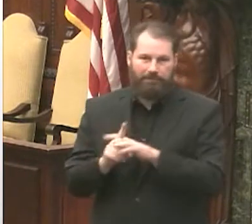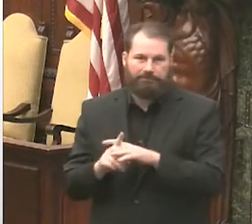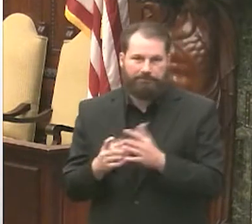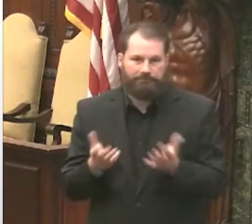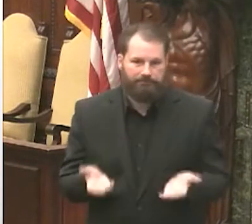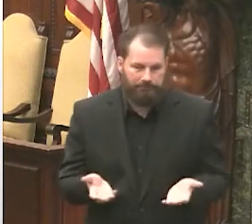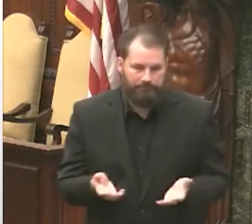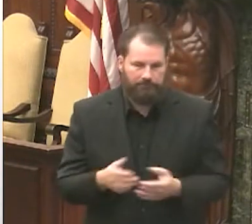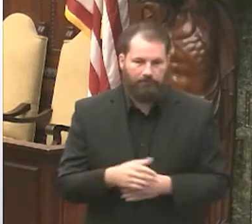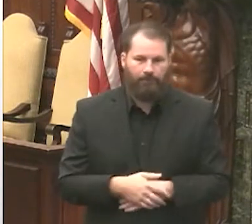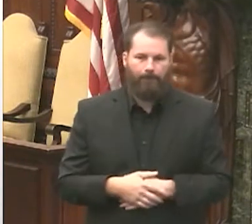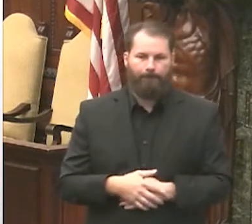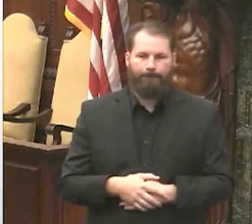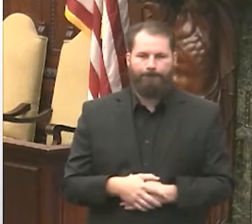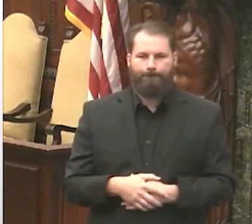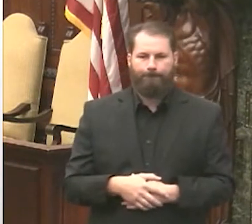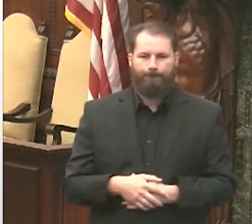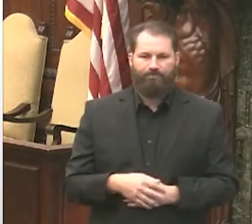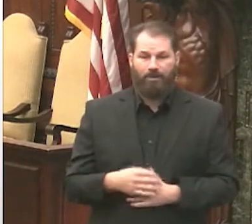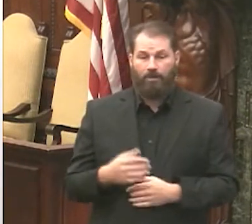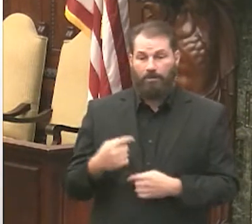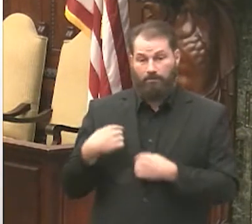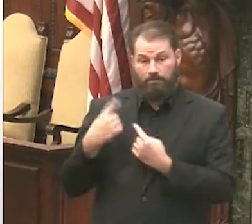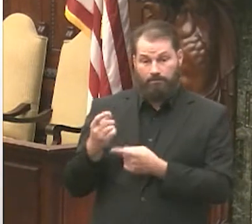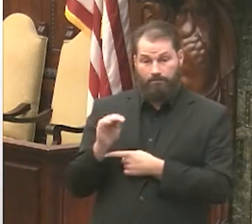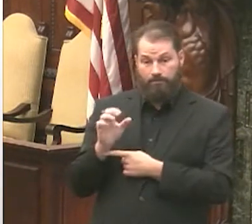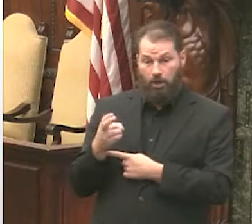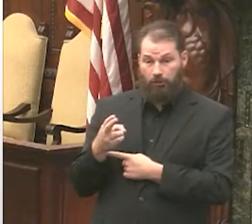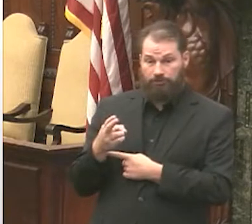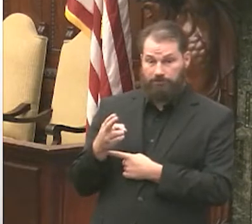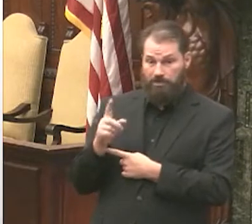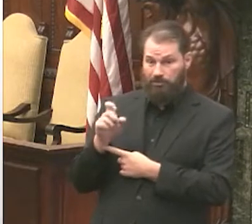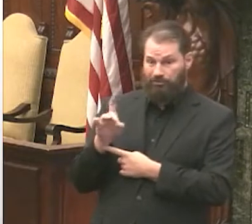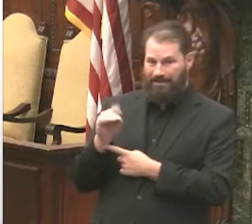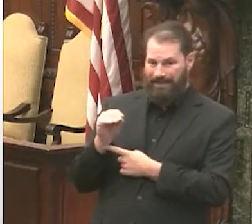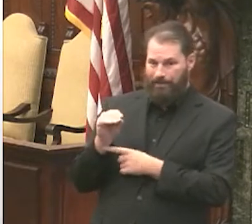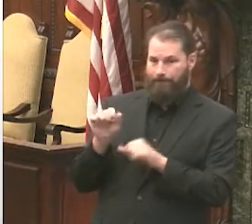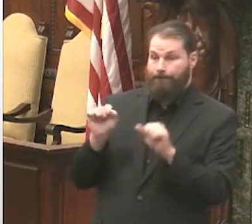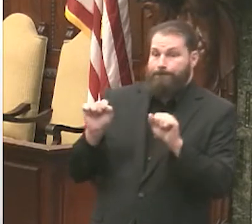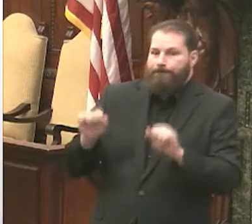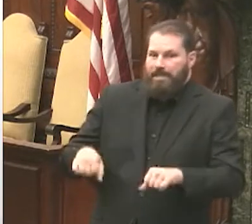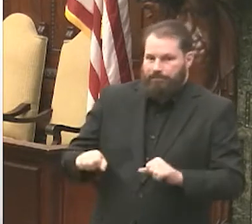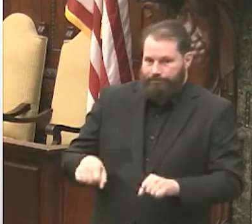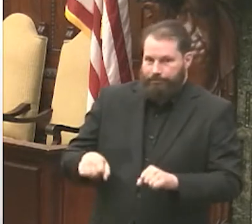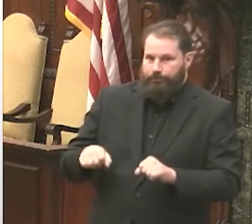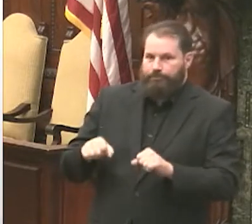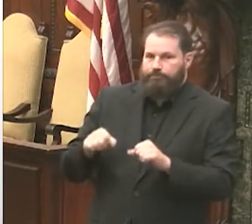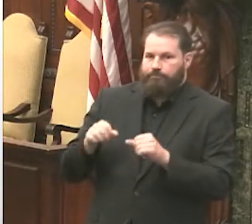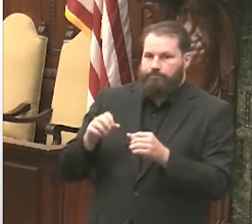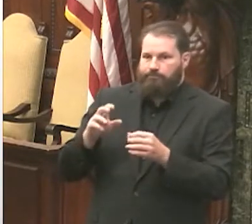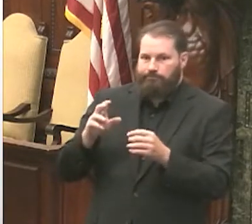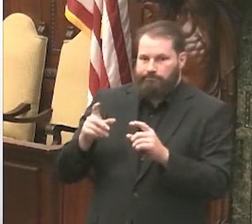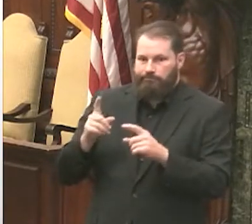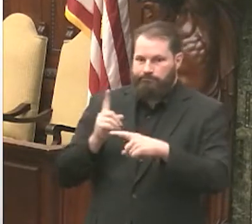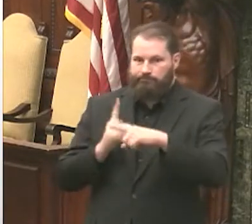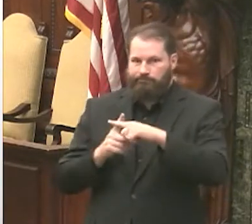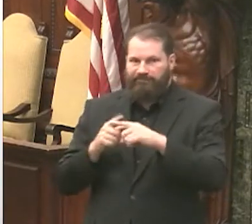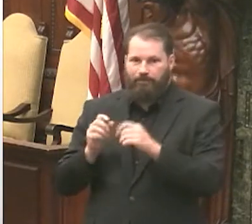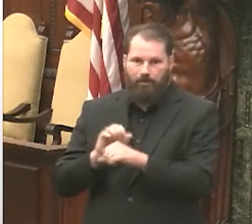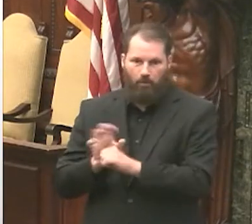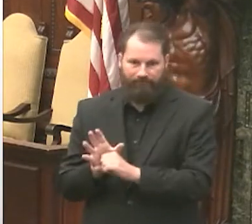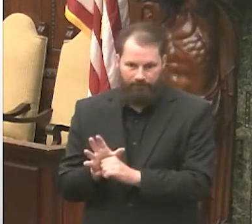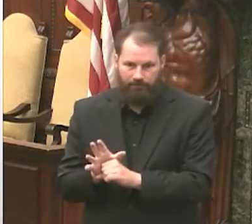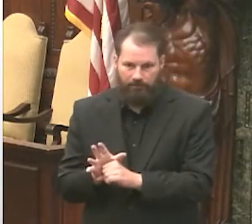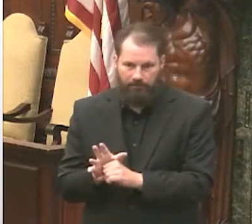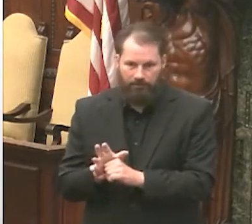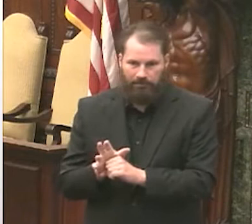of the epidemic, we have only 180 probable cases from rapid testing. But we do expect this number to grow as rapid testing becomes